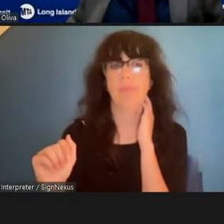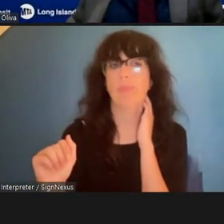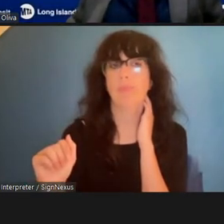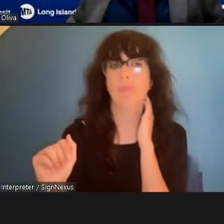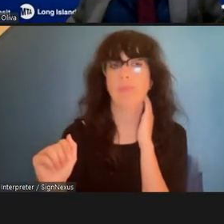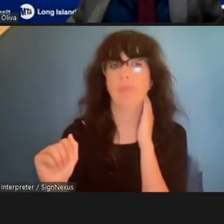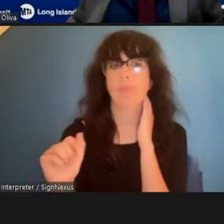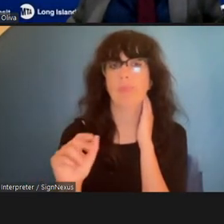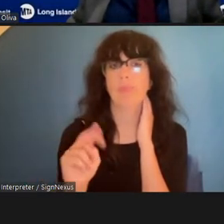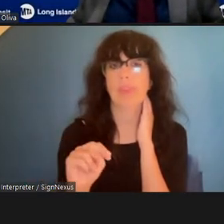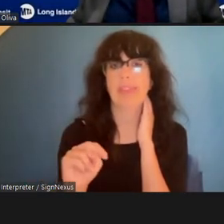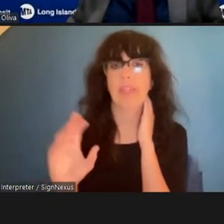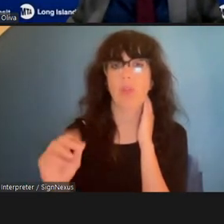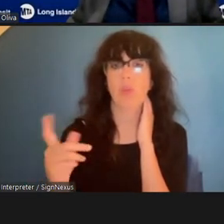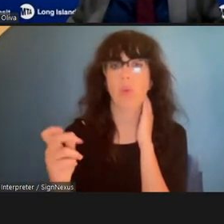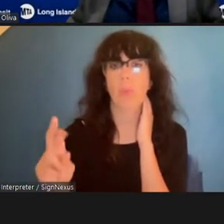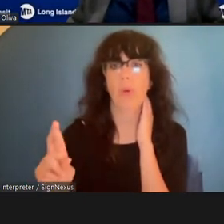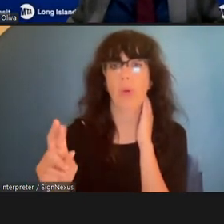neil cooper